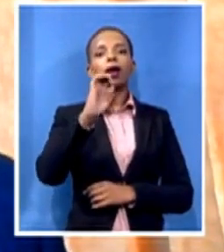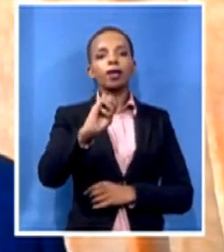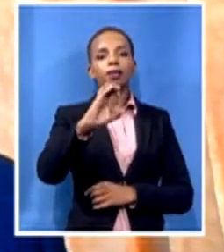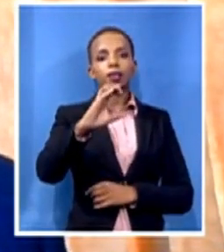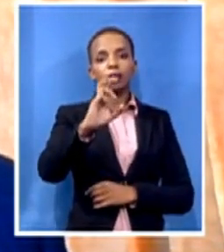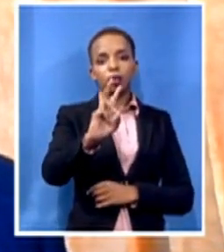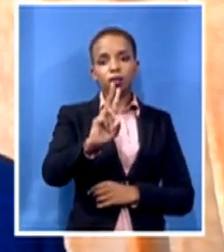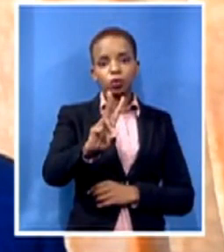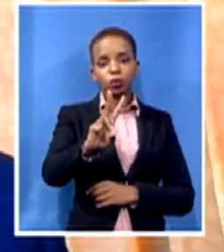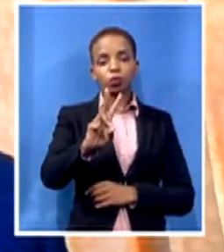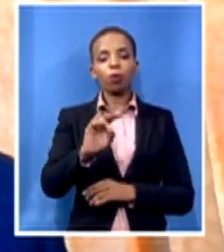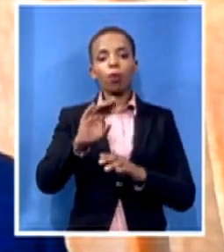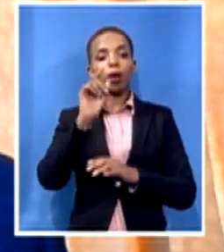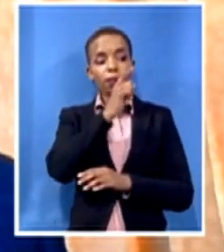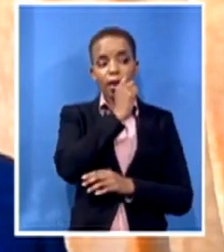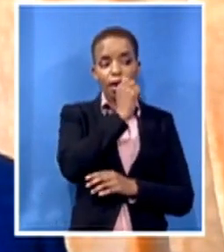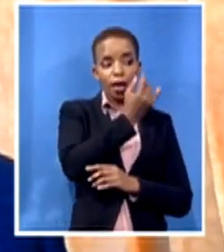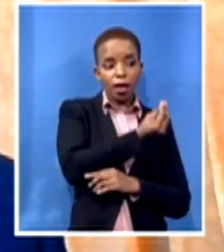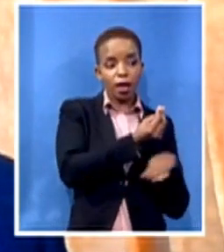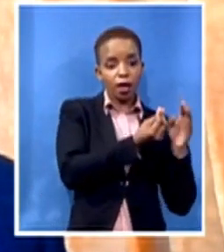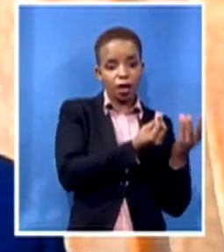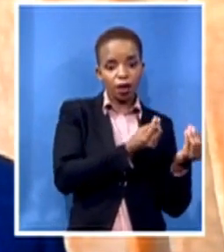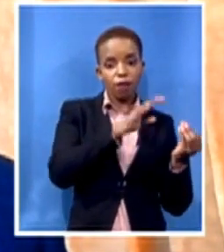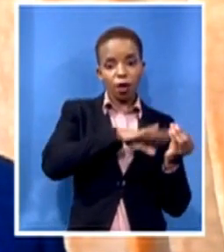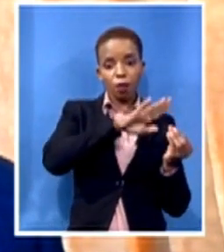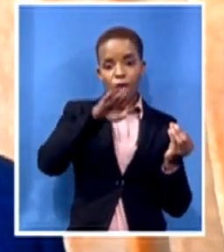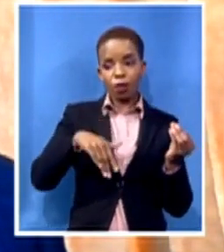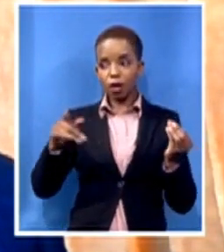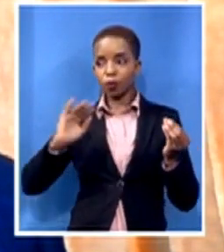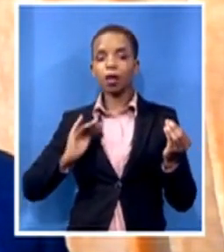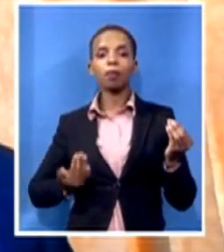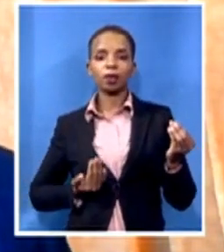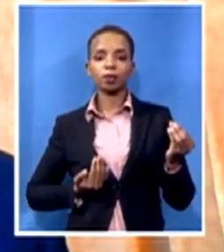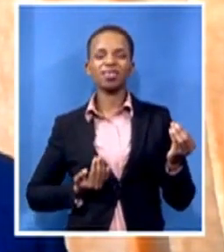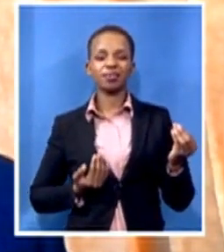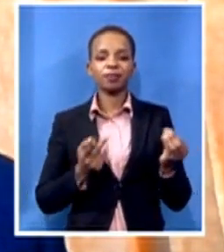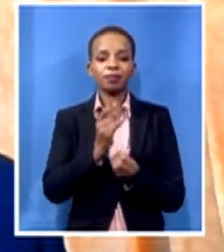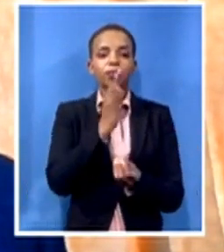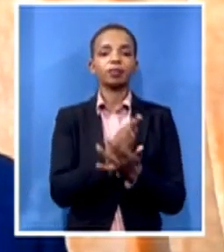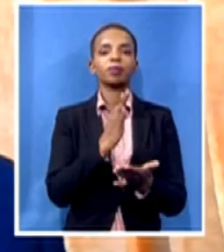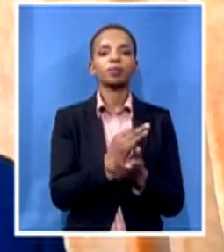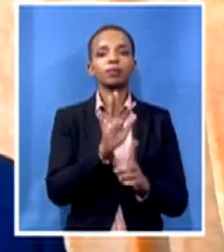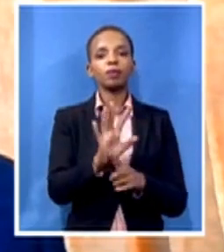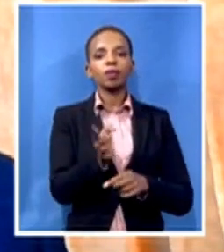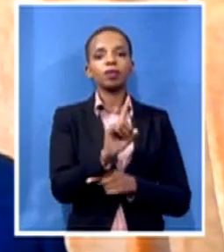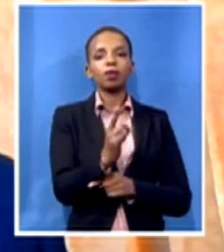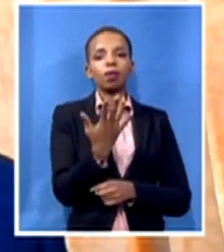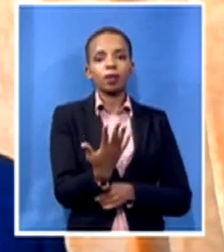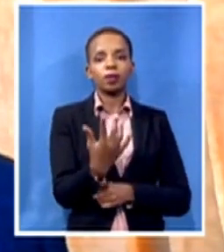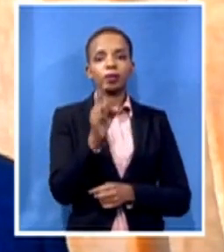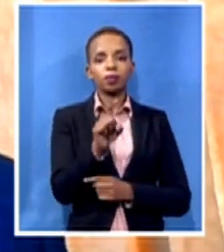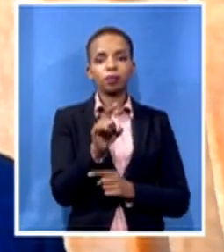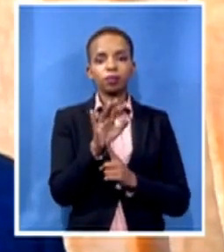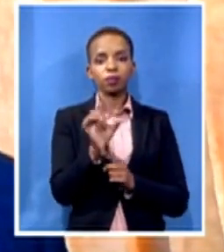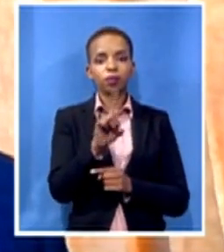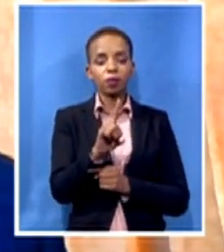only shortfall of the study is the fact that they actually looked at the plasma or the blood samples from